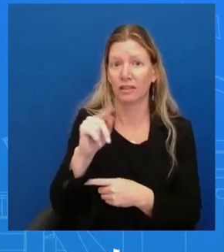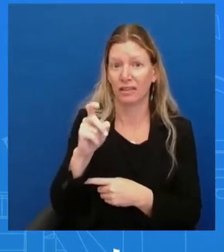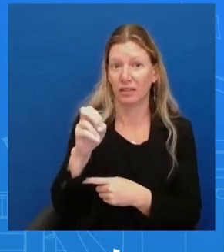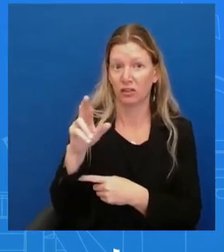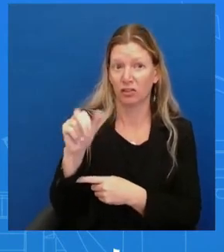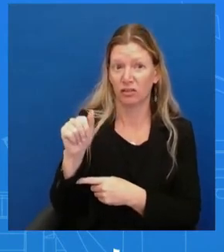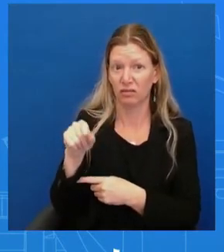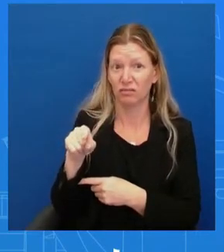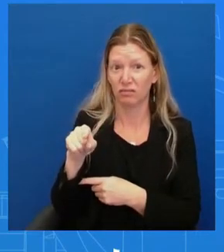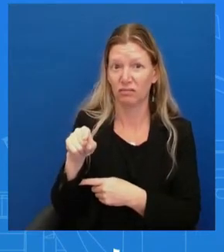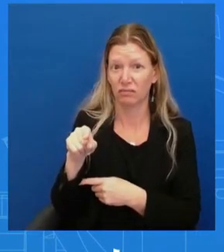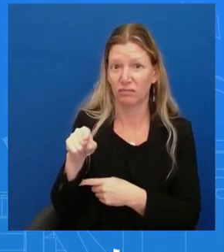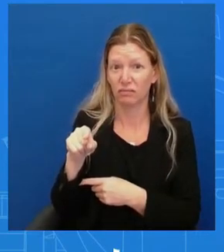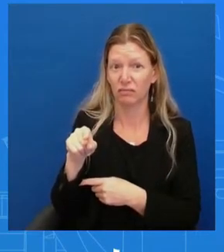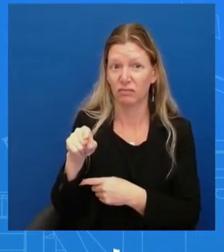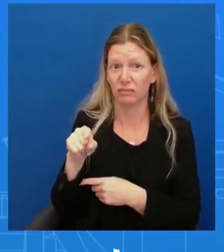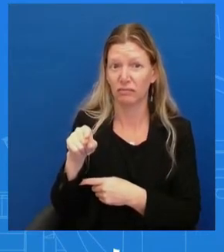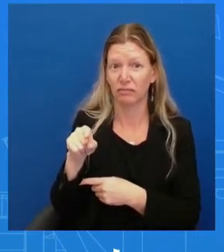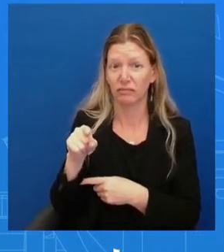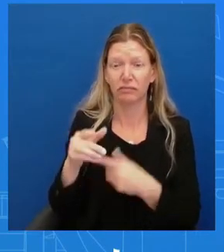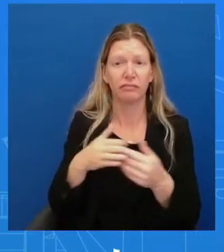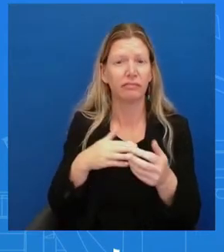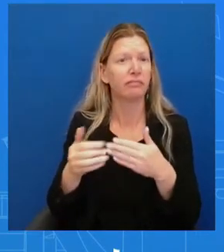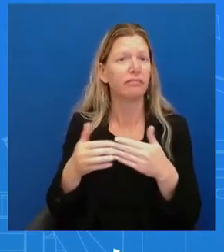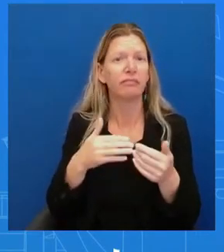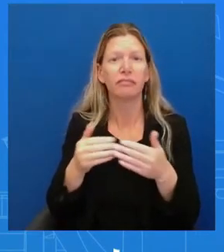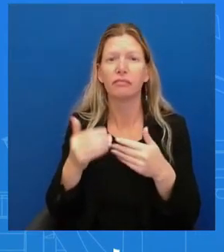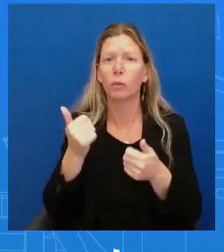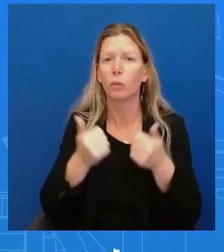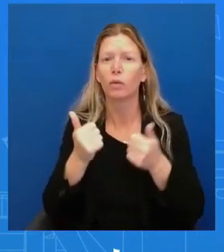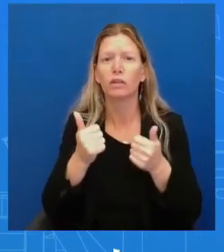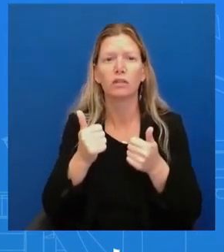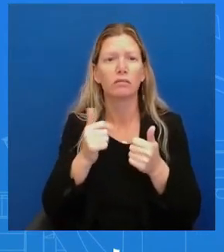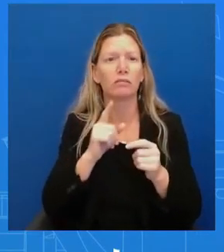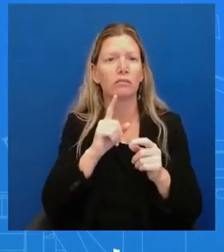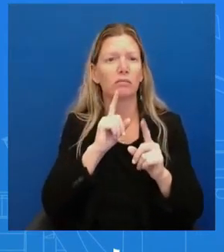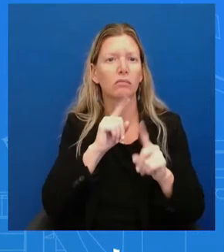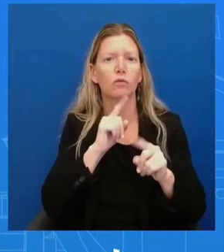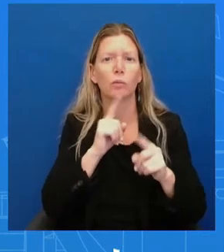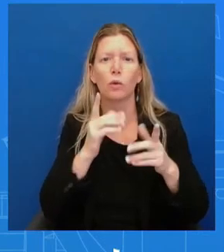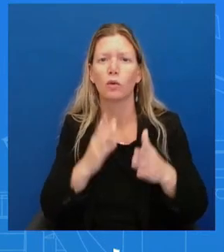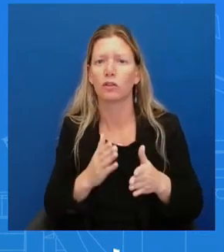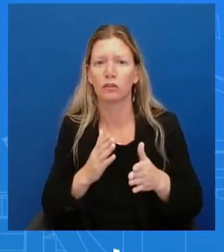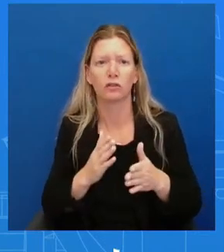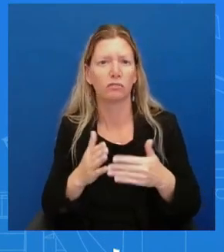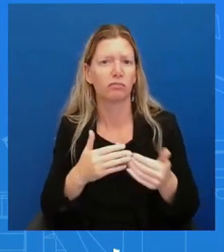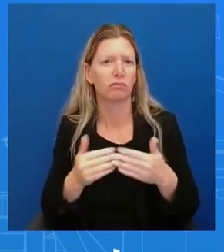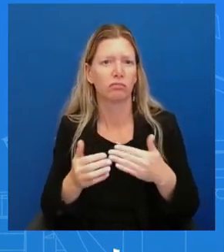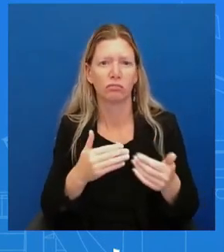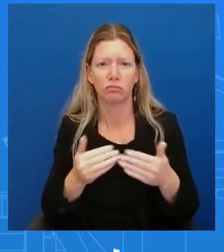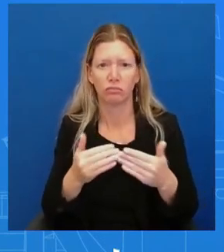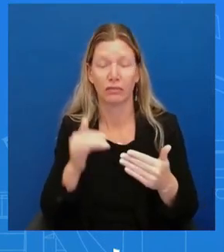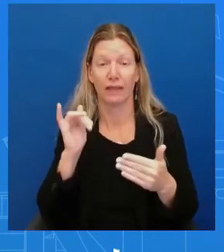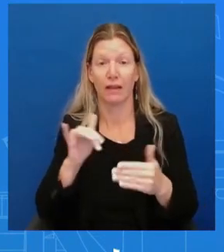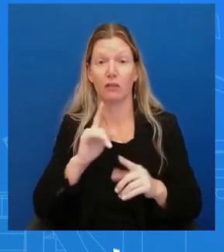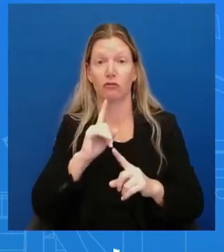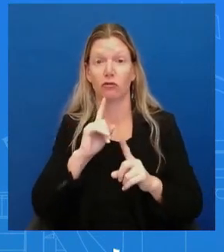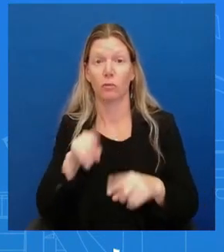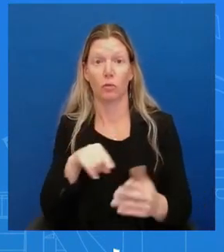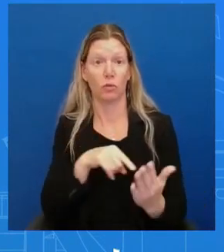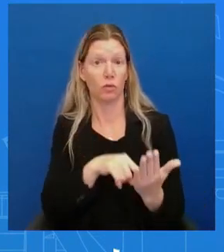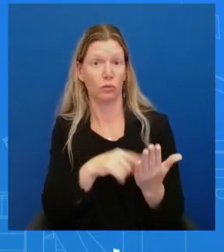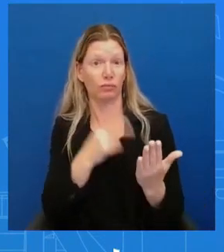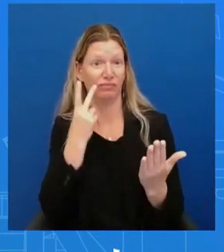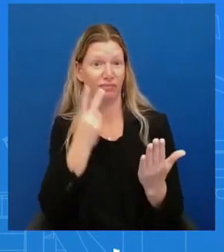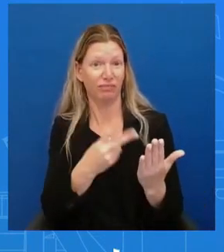more broadly. But to those particular report, we've seen the reports, and certainly I'm going to refer to Israel for what they